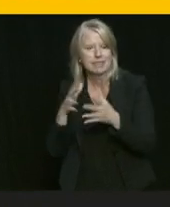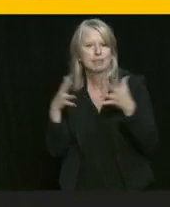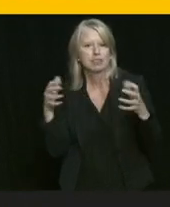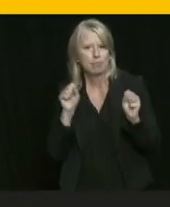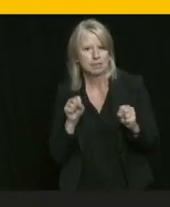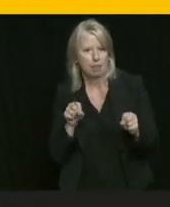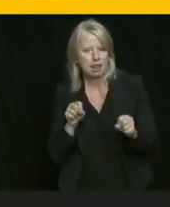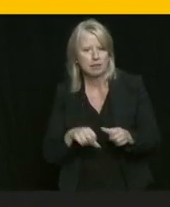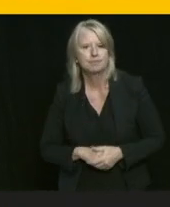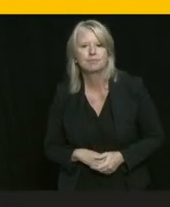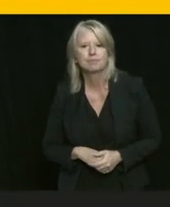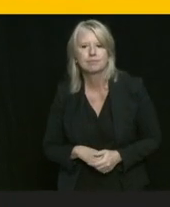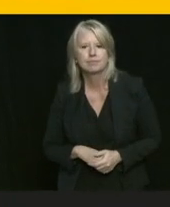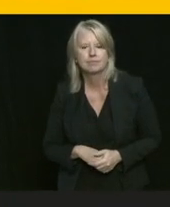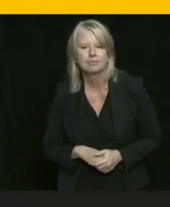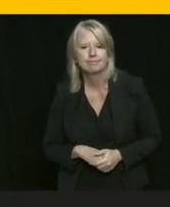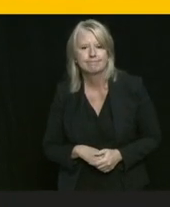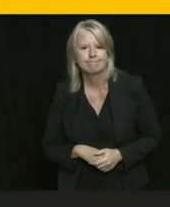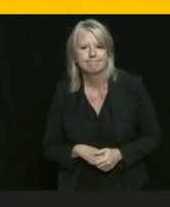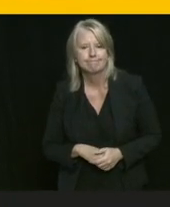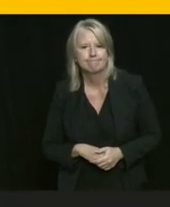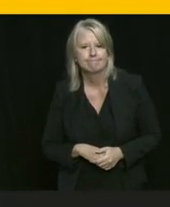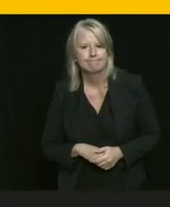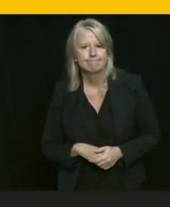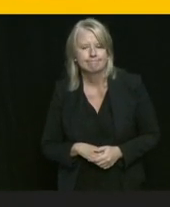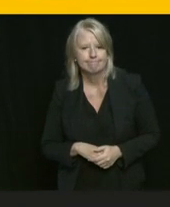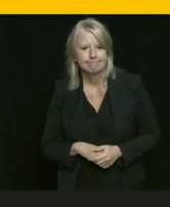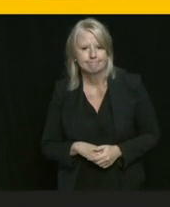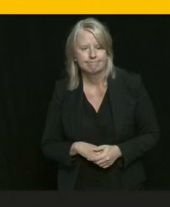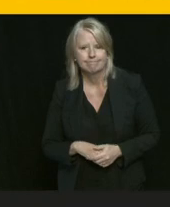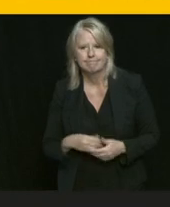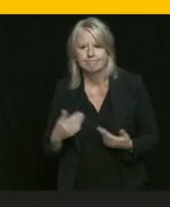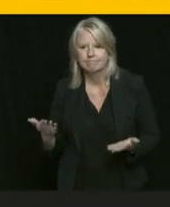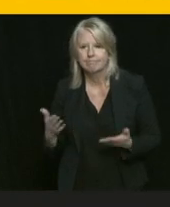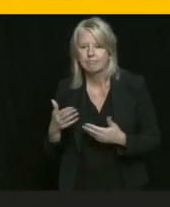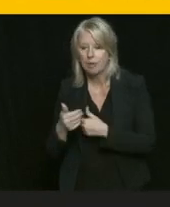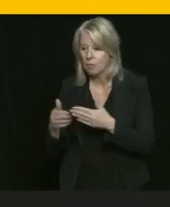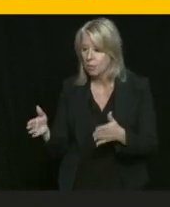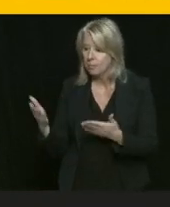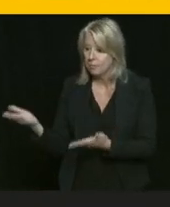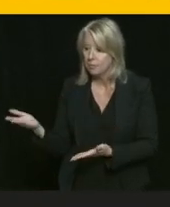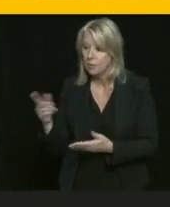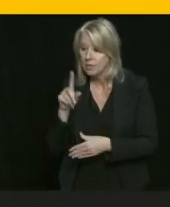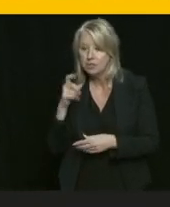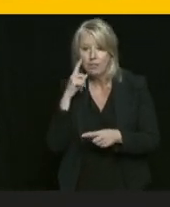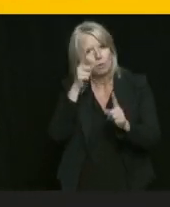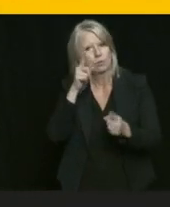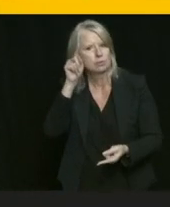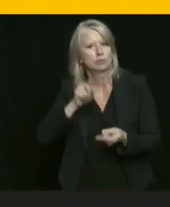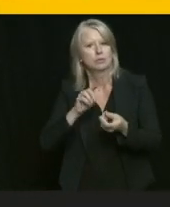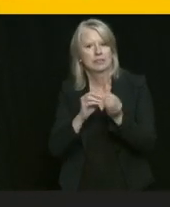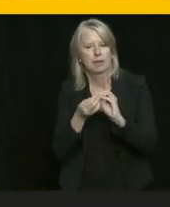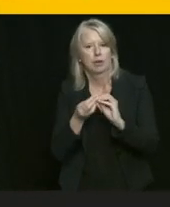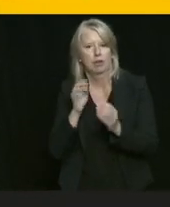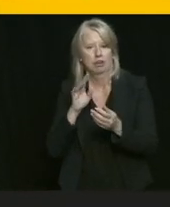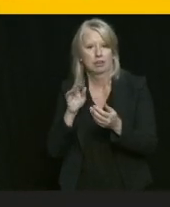Merci. On va maintenant passer aux questions dans la salle pour le Premier ministre. Questions from the room for the Prime Minister. Hi, Prime Minister. Rachel Hayes.